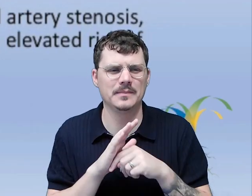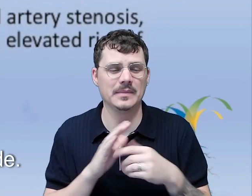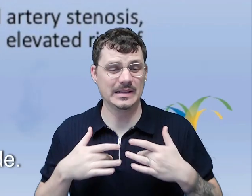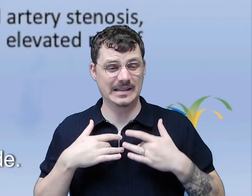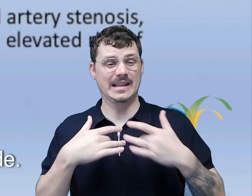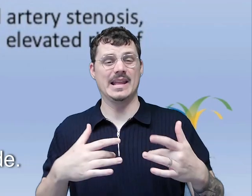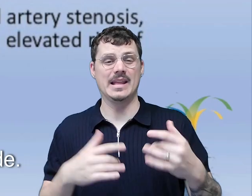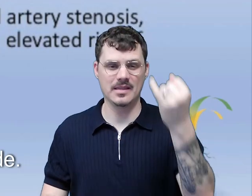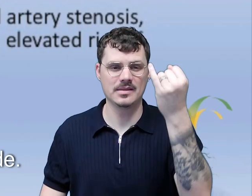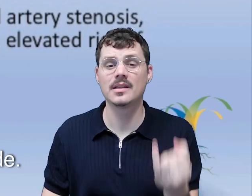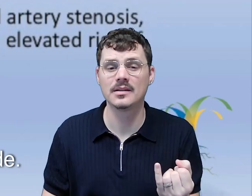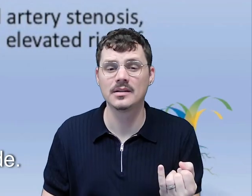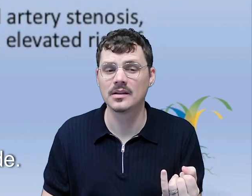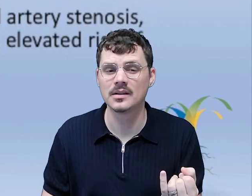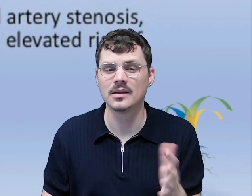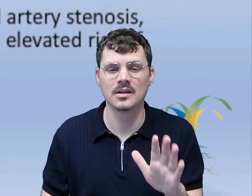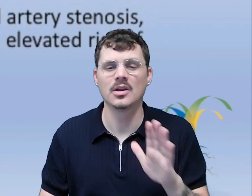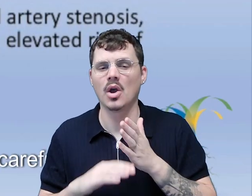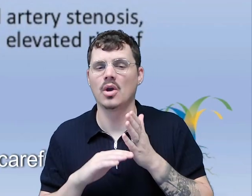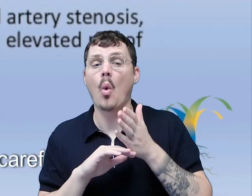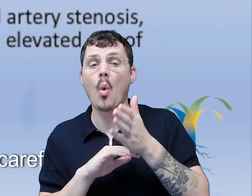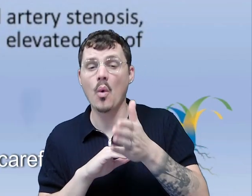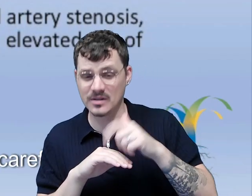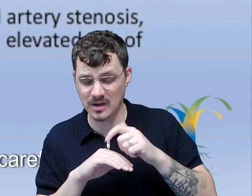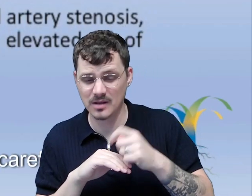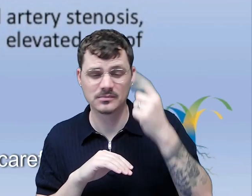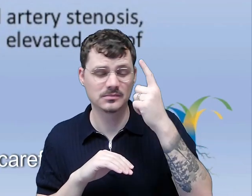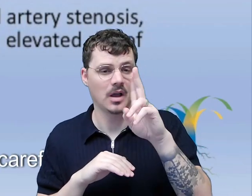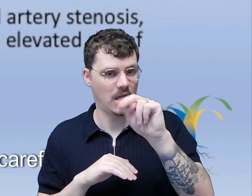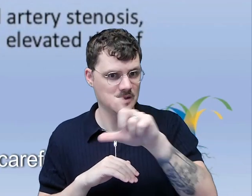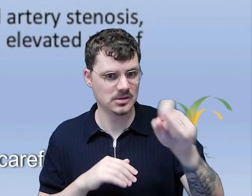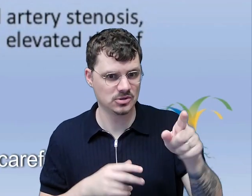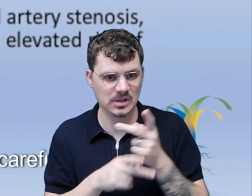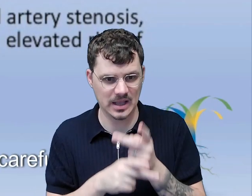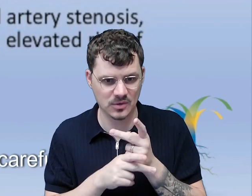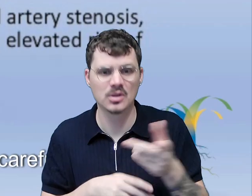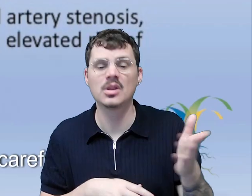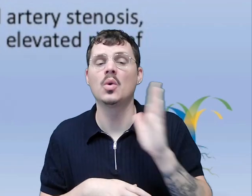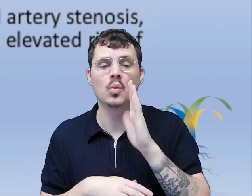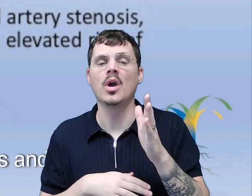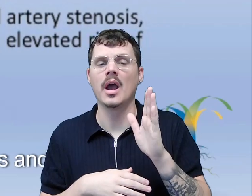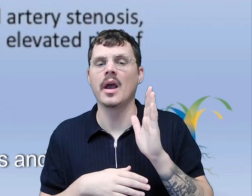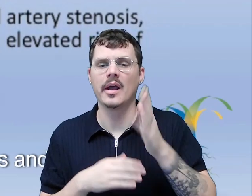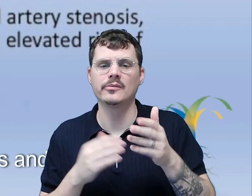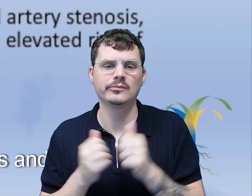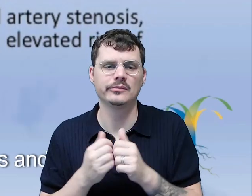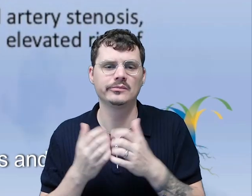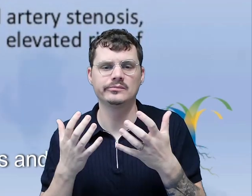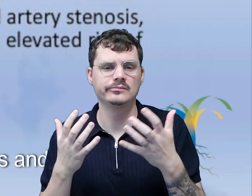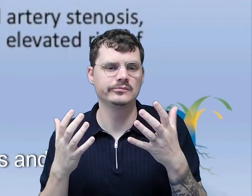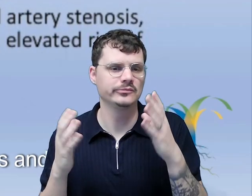tone. They tend to be on the thin side, and over time, unless they're very careful, they end up